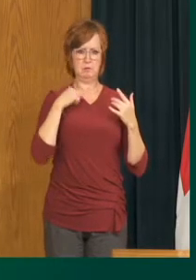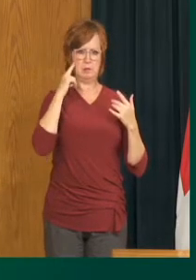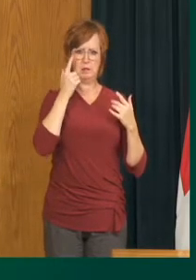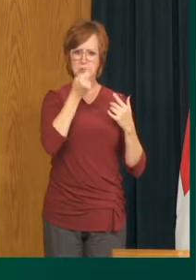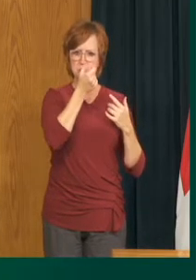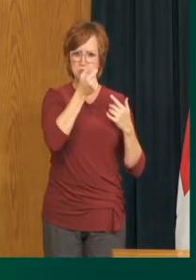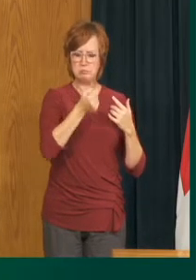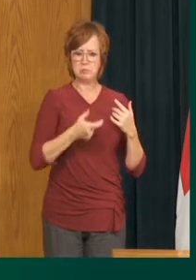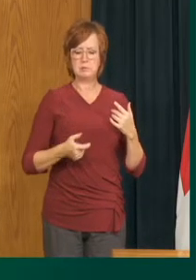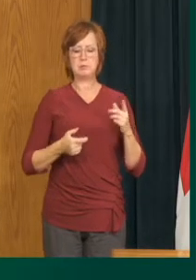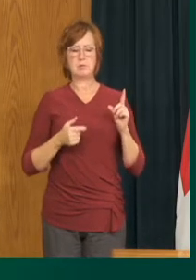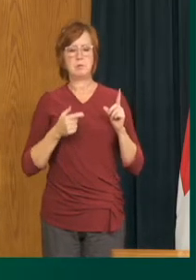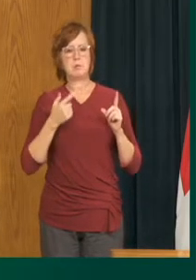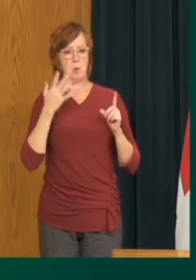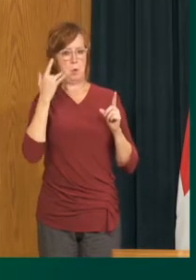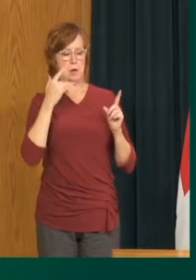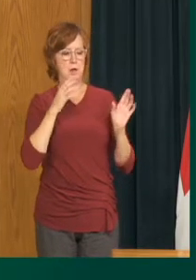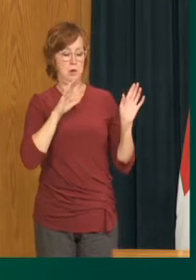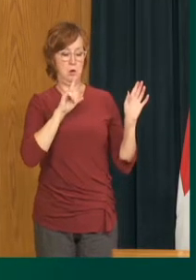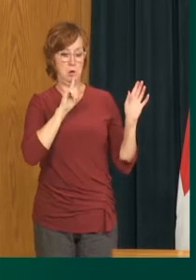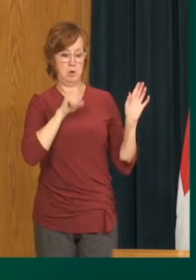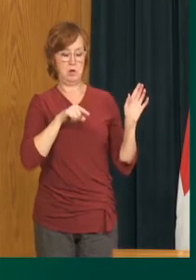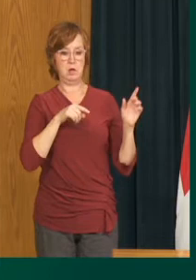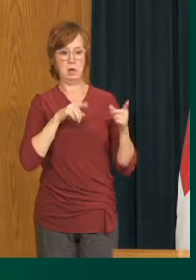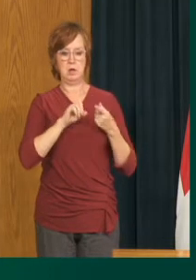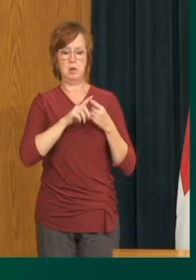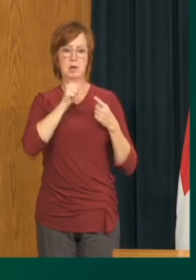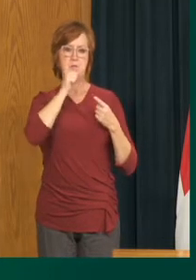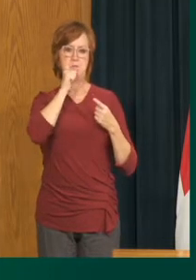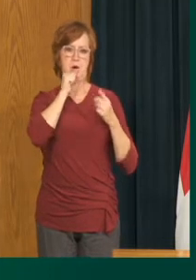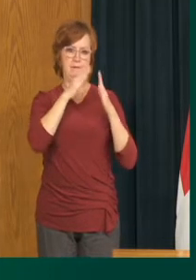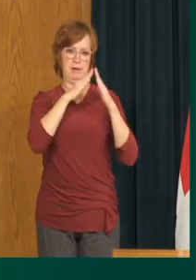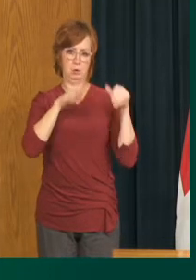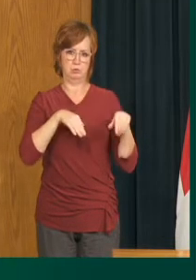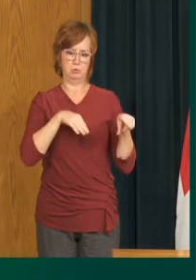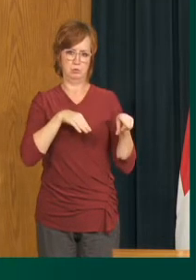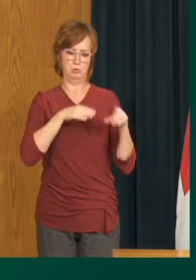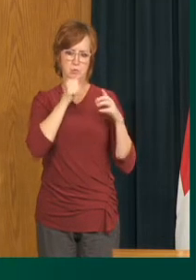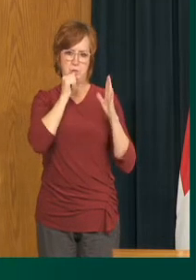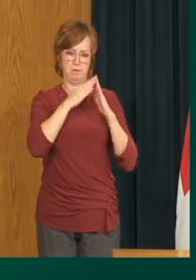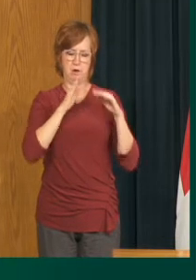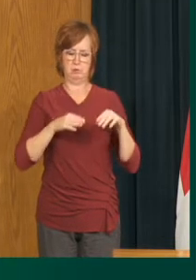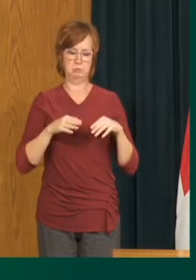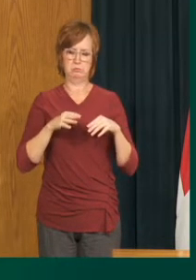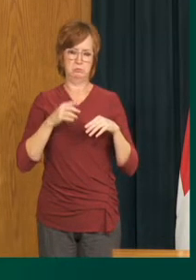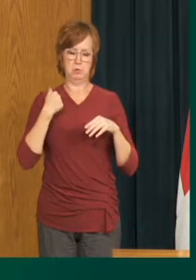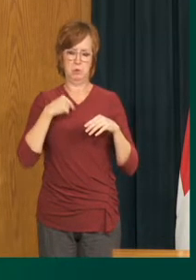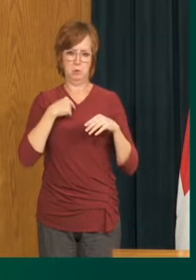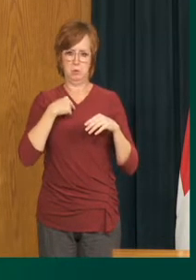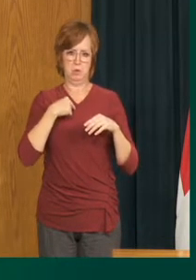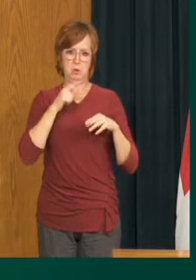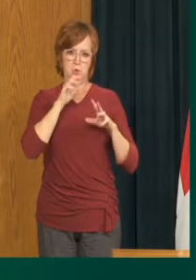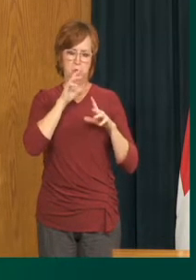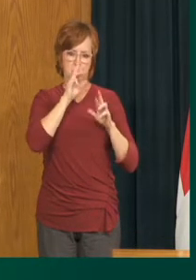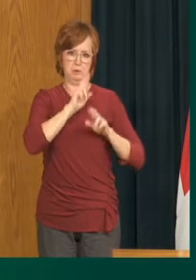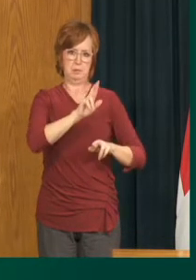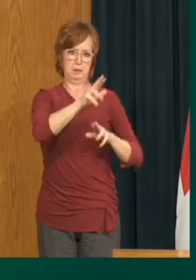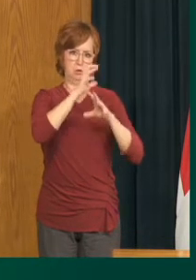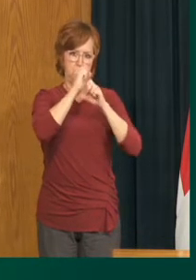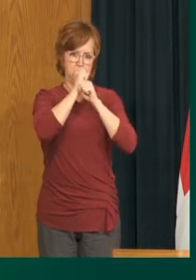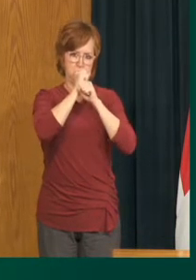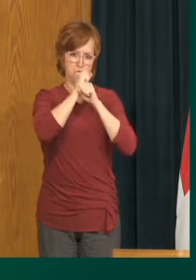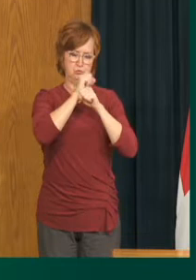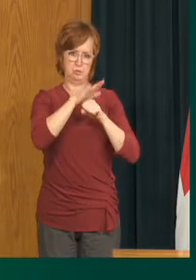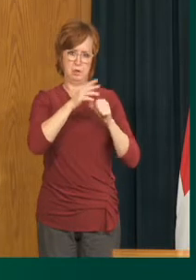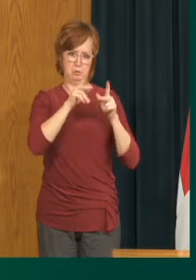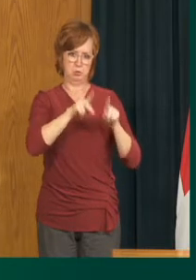up, and it was a private event in a private residence, we would not disclose that information because we do want to protect the confidentiality